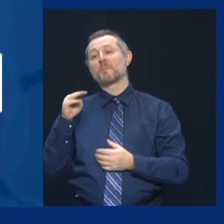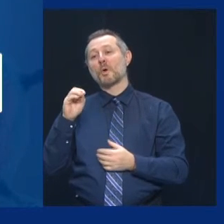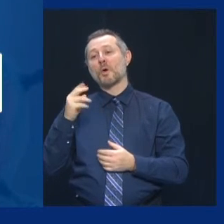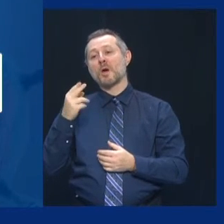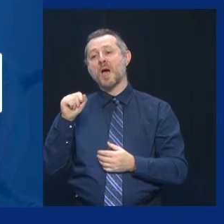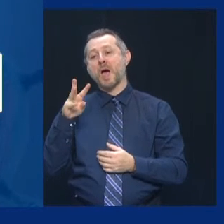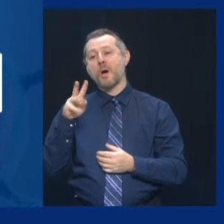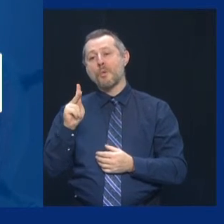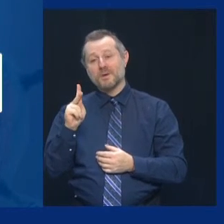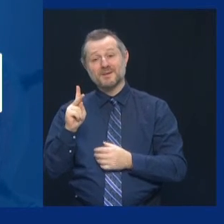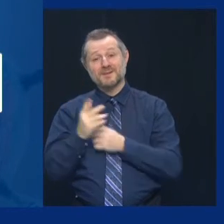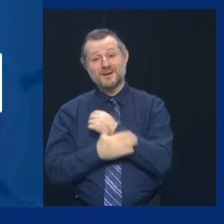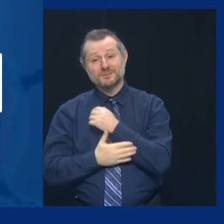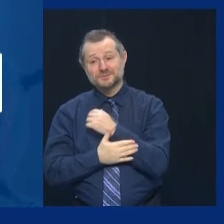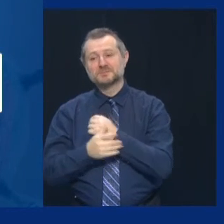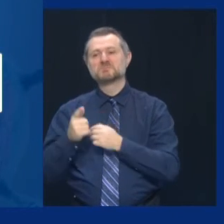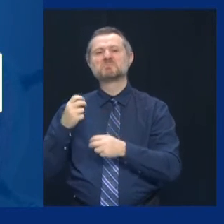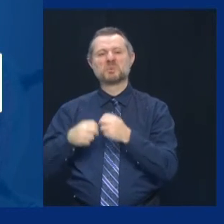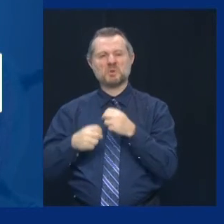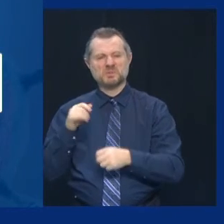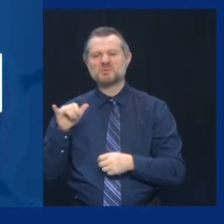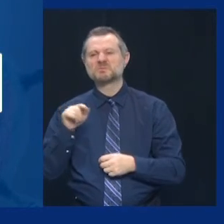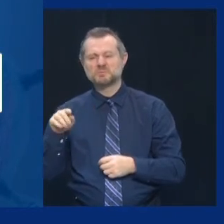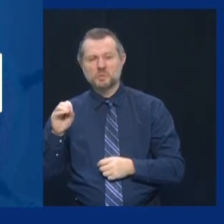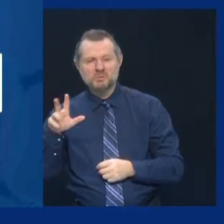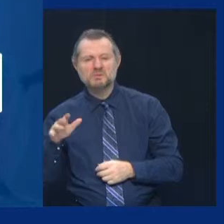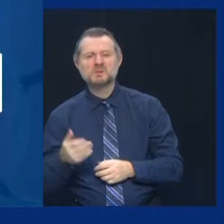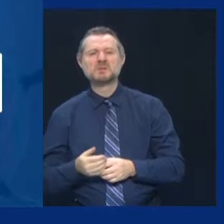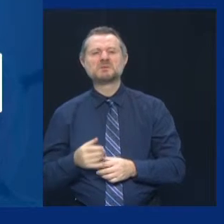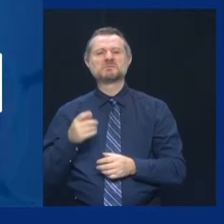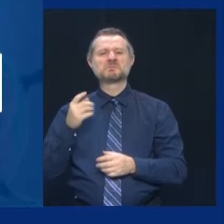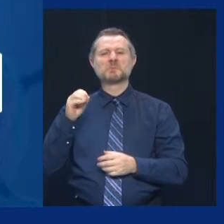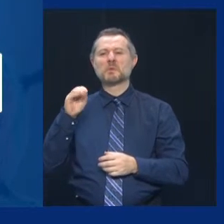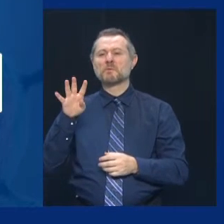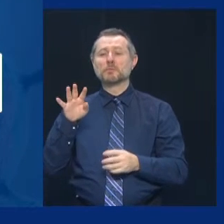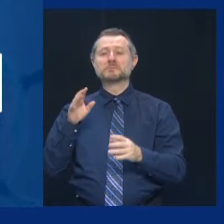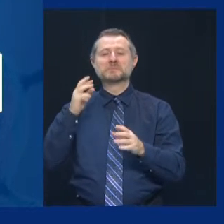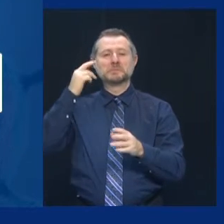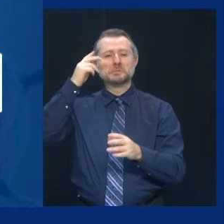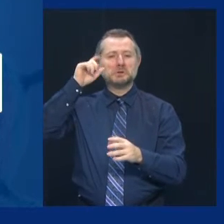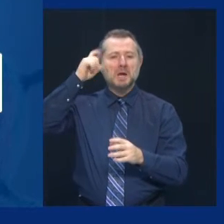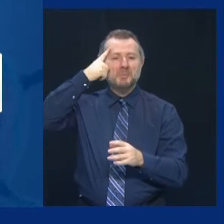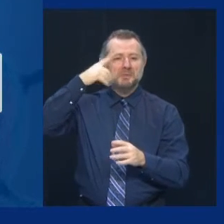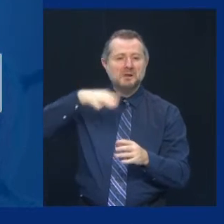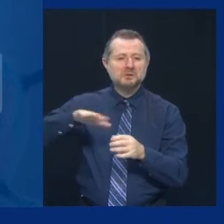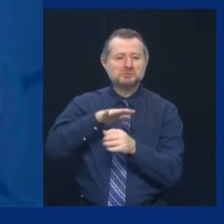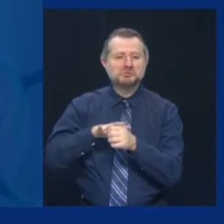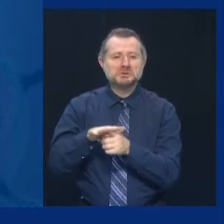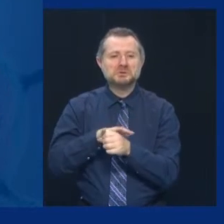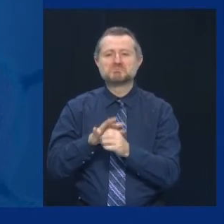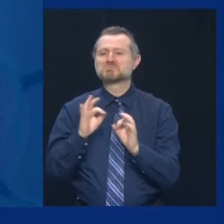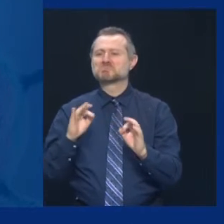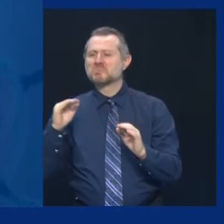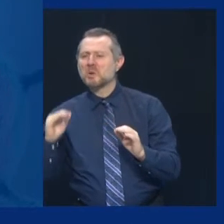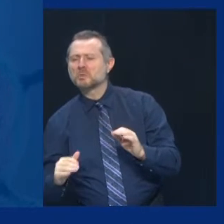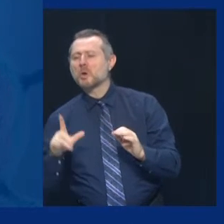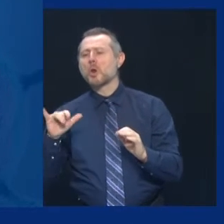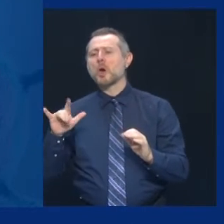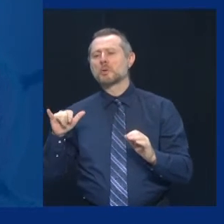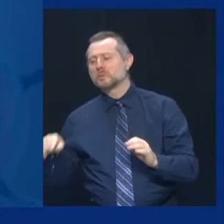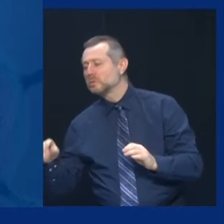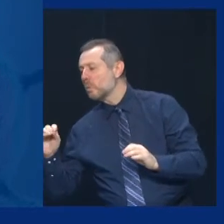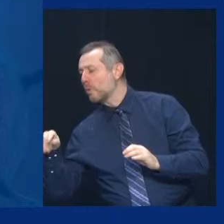0.04, North Country's good, Capital Region 0.03, Long Island 0.04, New York City 0.03. When you look